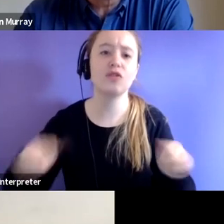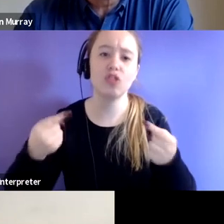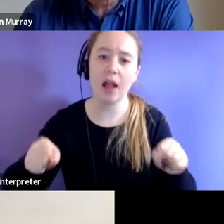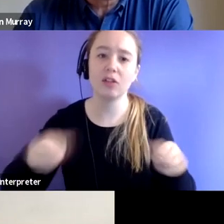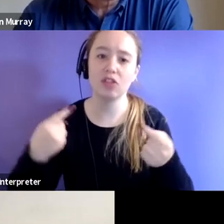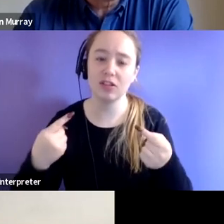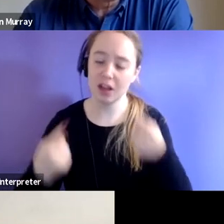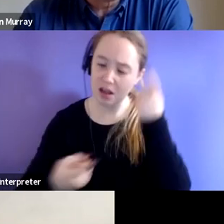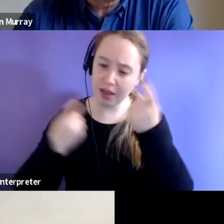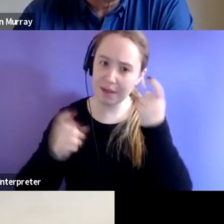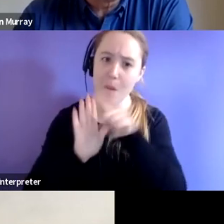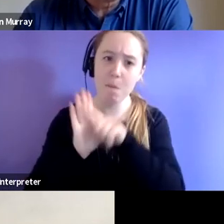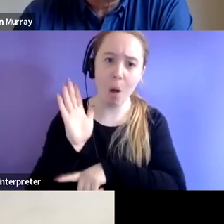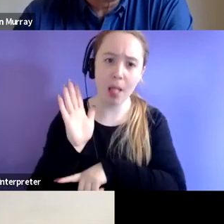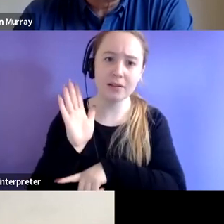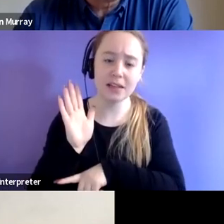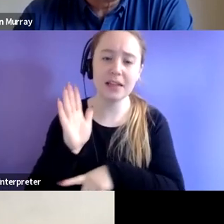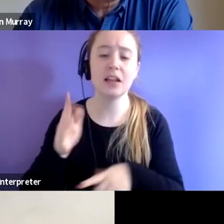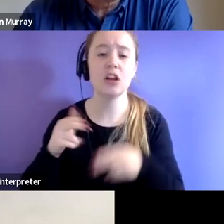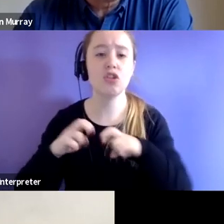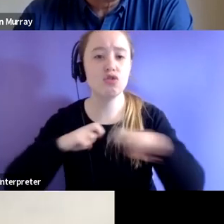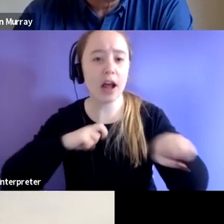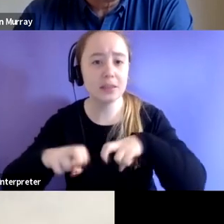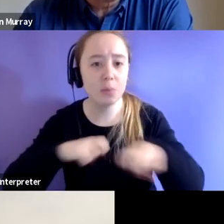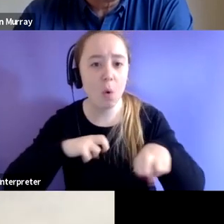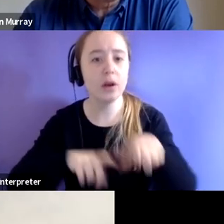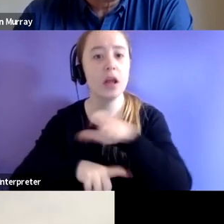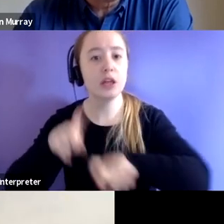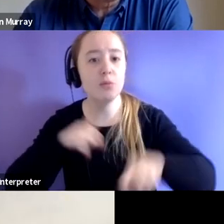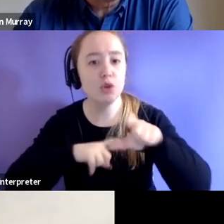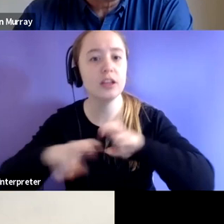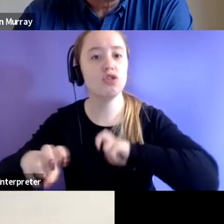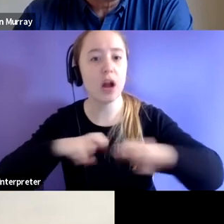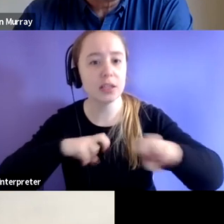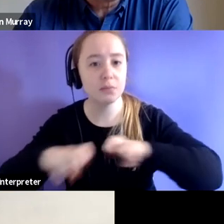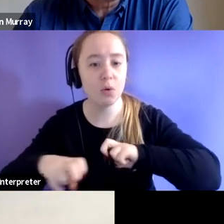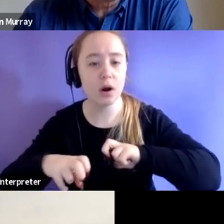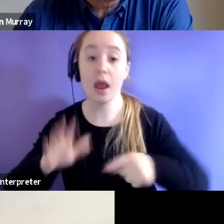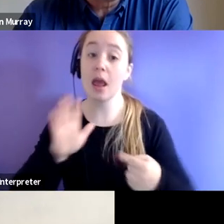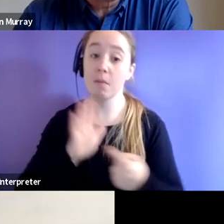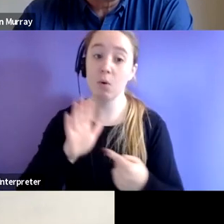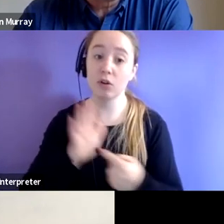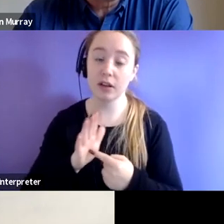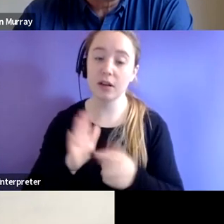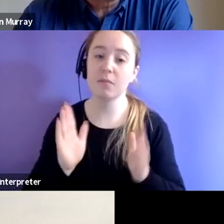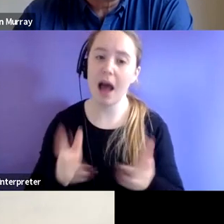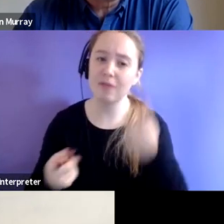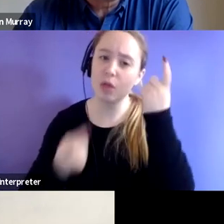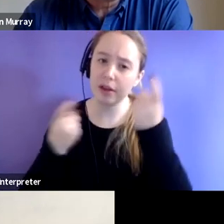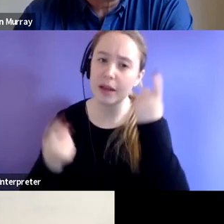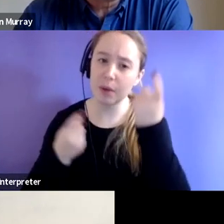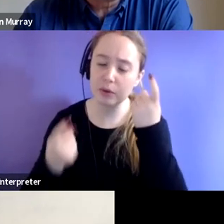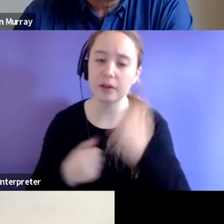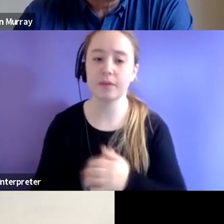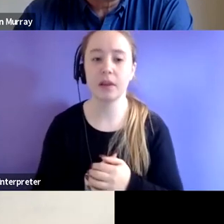about policy and public transport, community transport. I think these things are all really important, but I guess for me